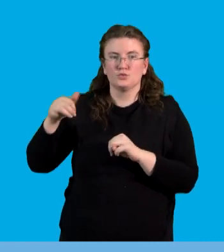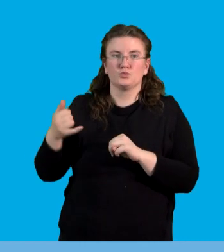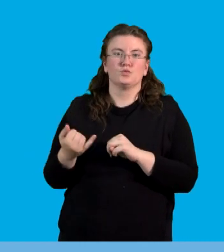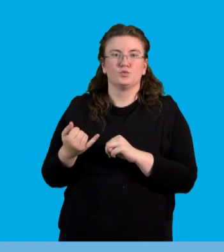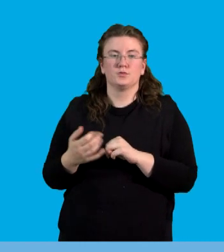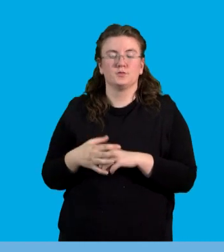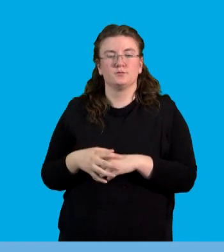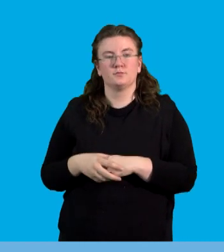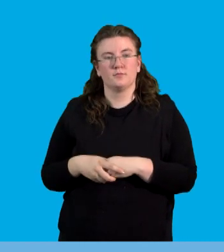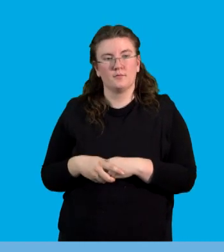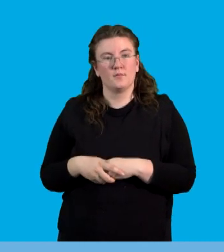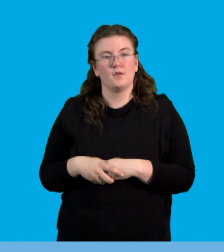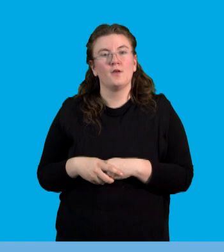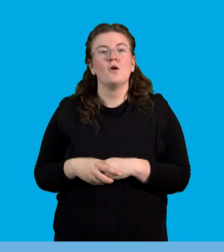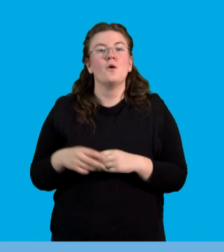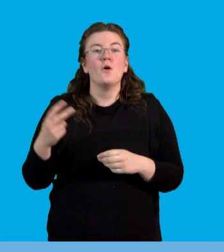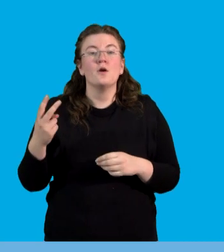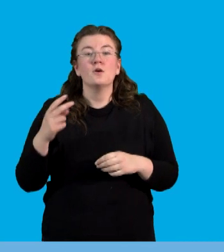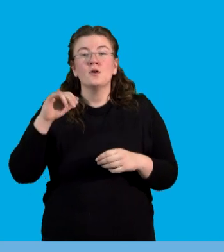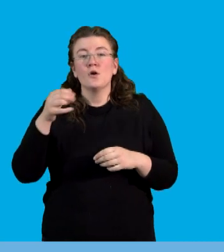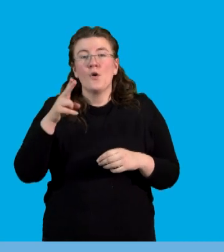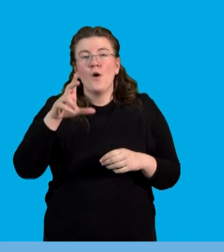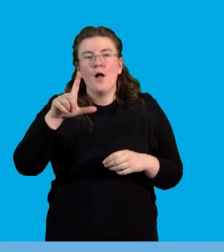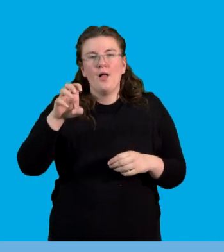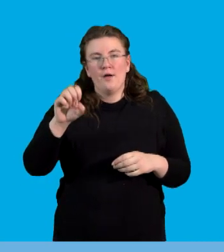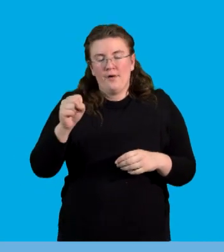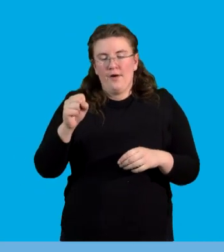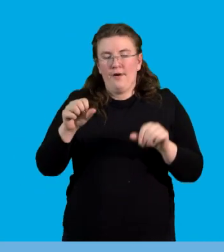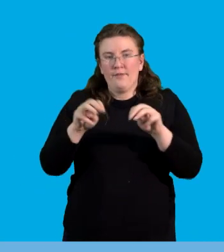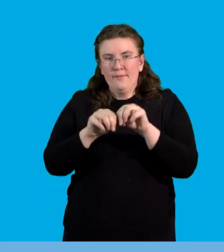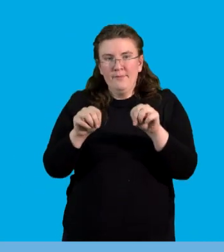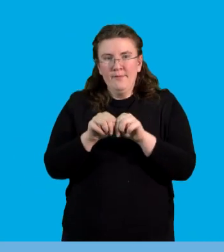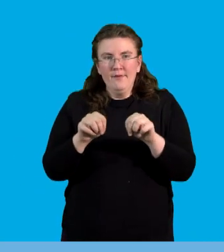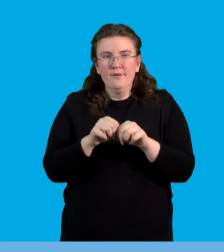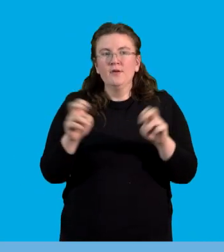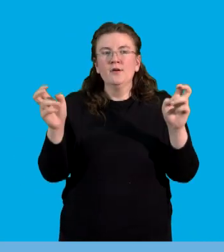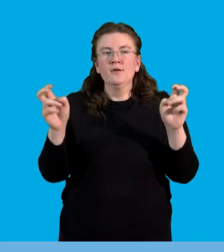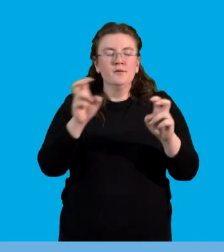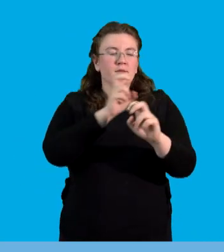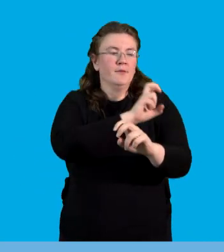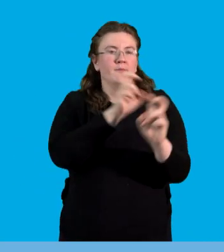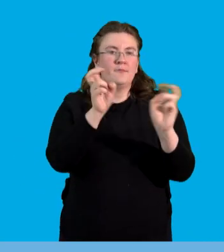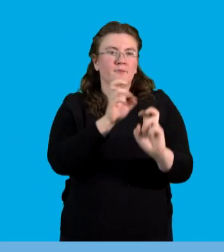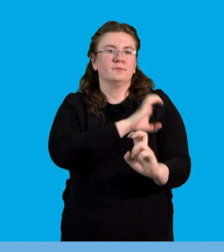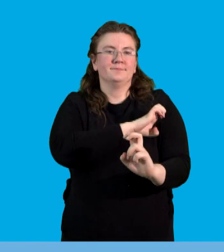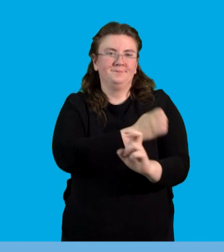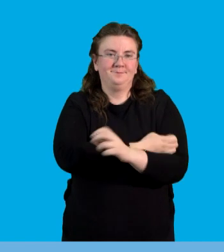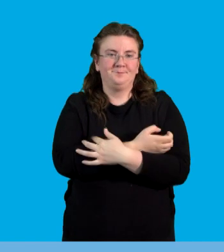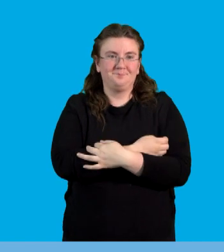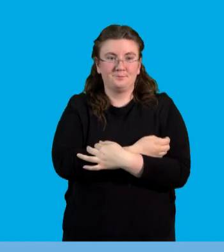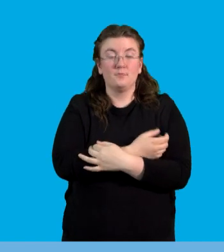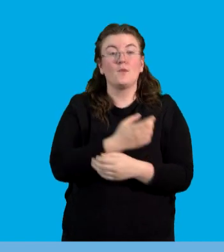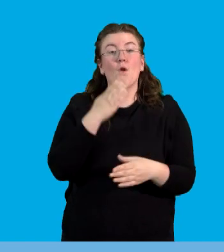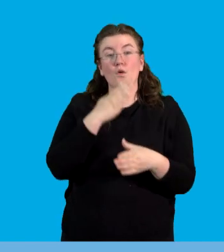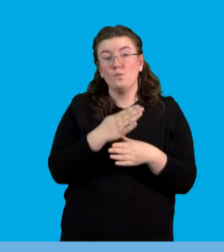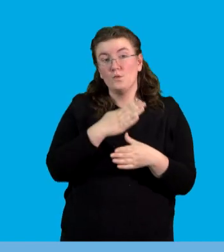of energy for work and also measure of energy for the unit of measure for energy as well. So the rate at